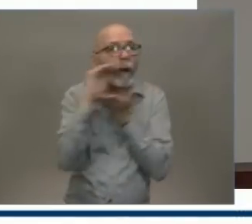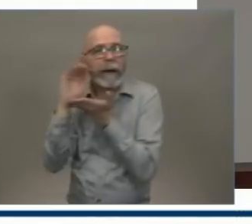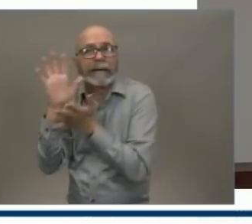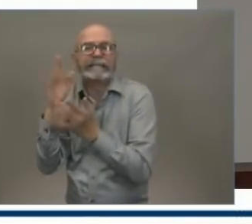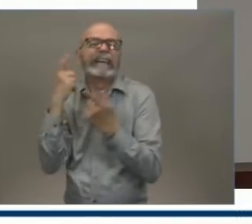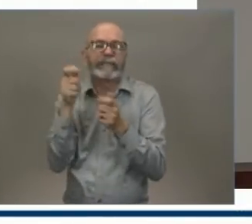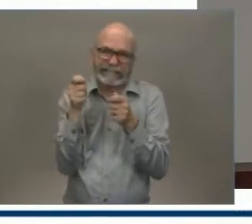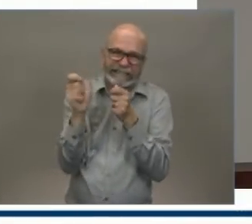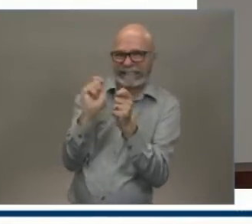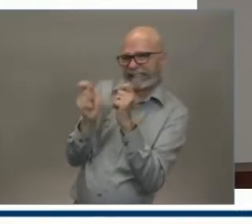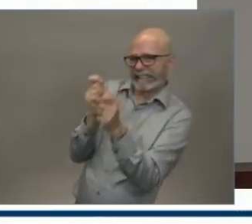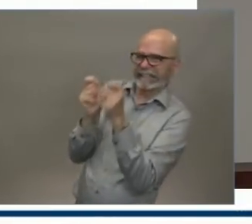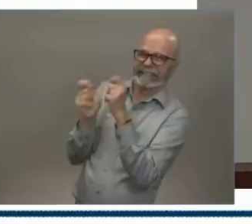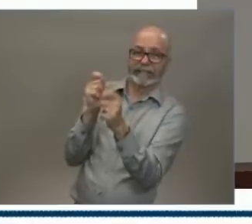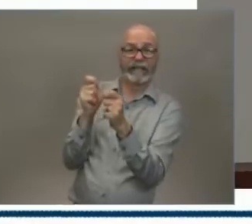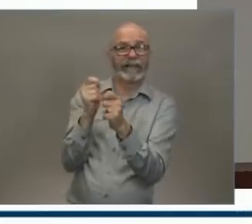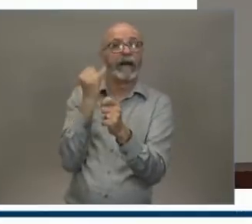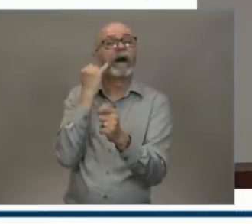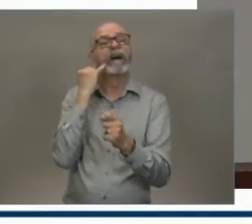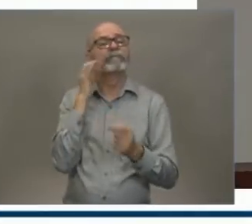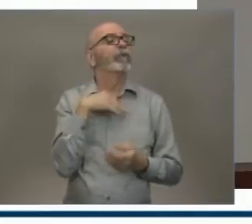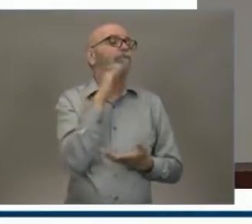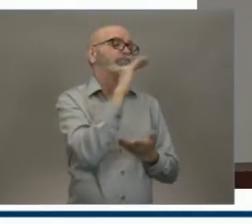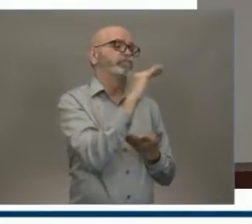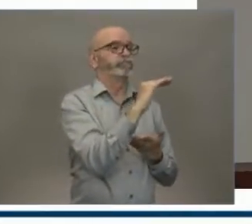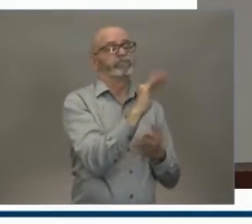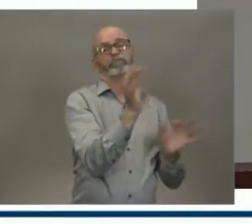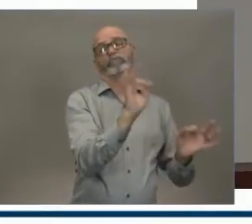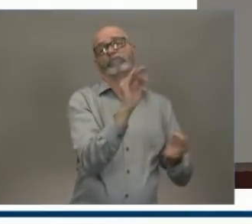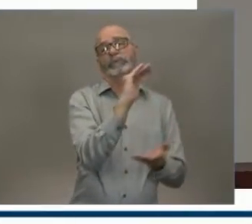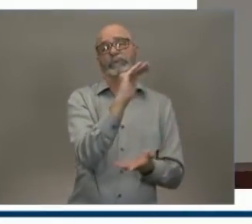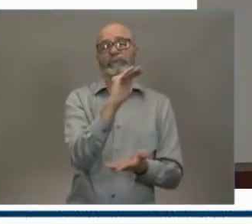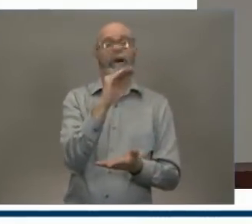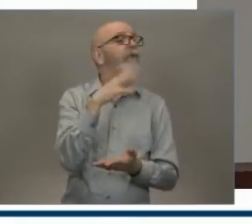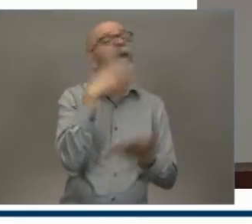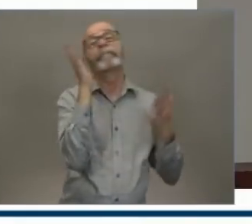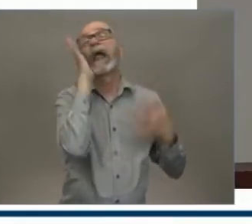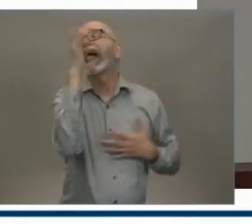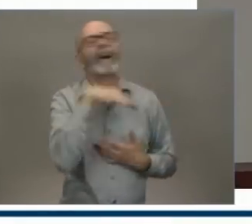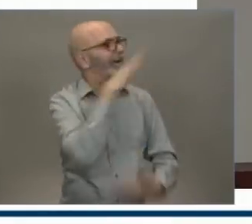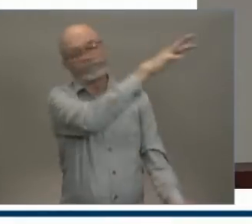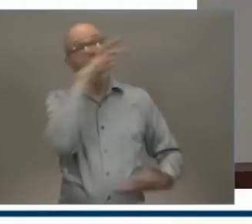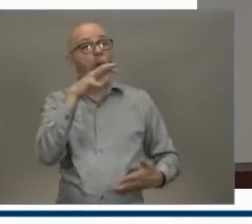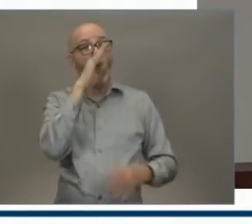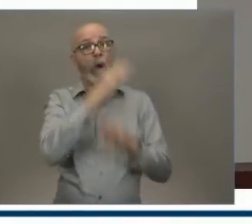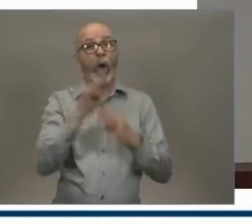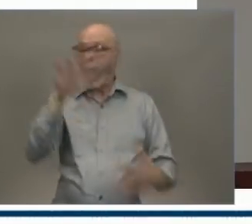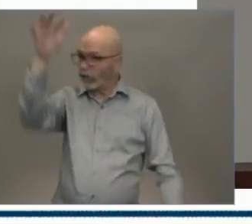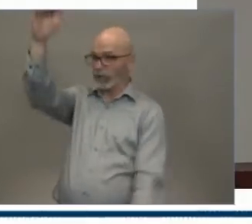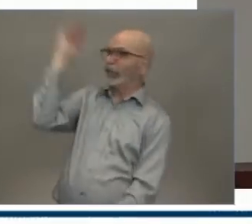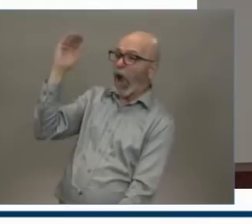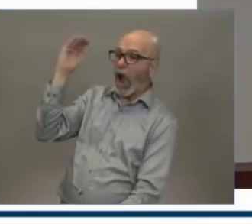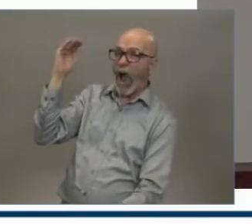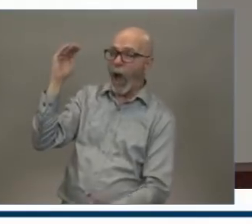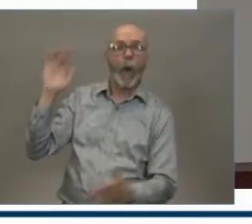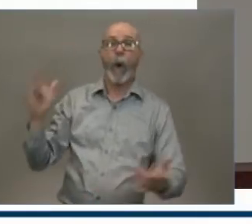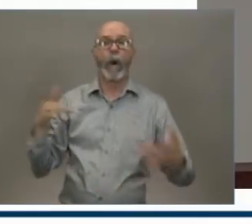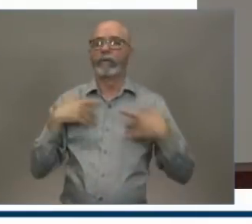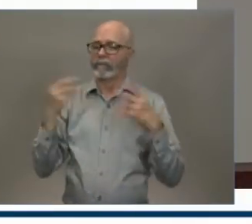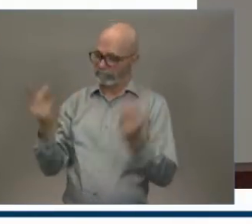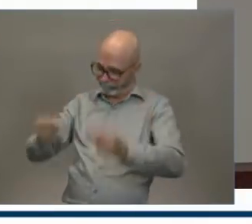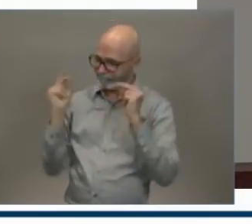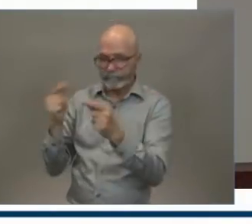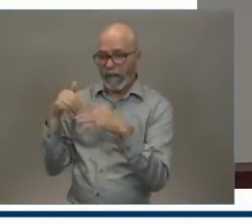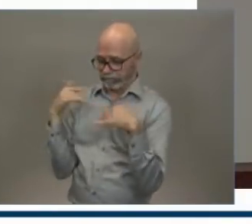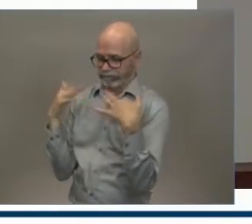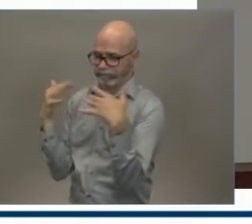said we're going to get extra amount of vaccines, we have a process that we can rapidly accommodate with that extra vaccine and make sure that that goes